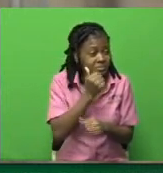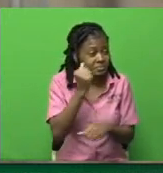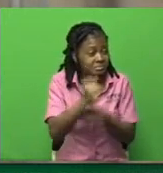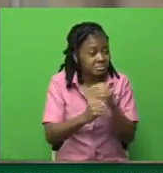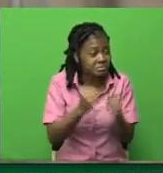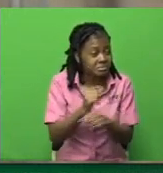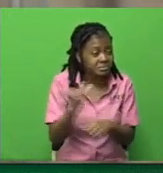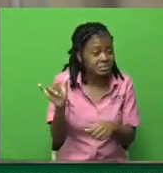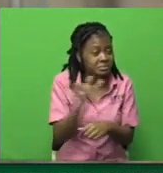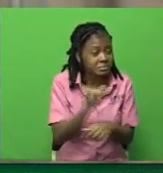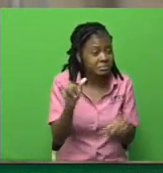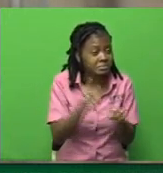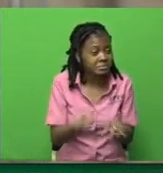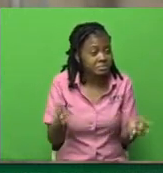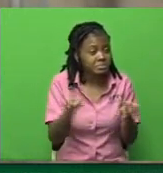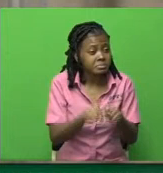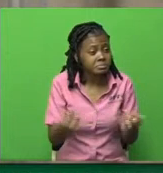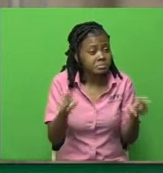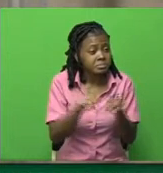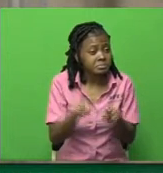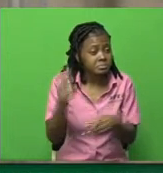but they also